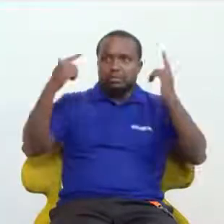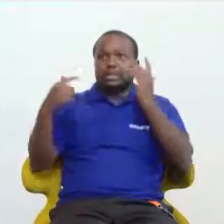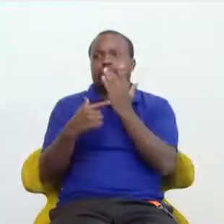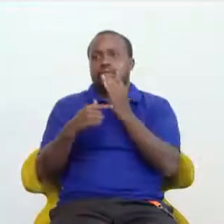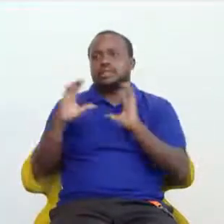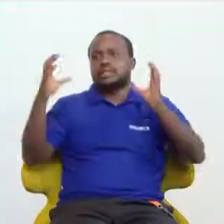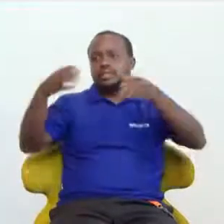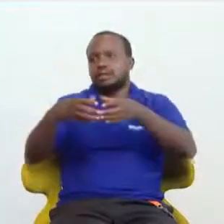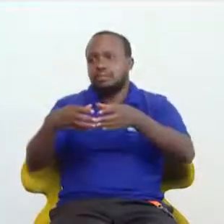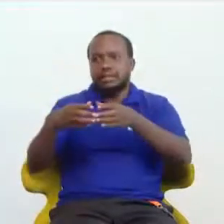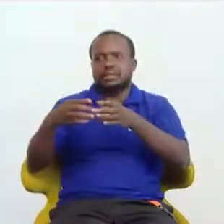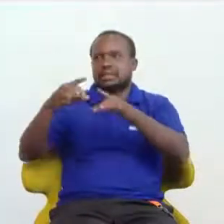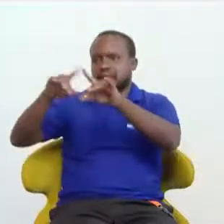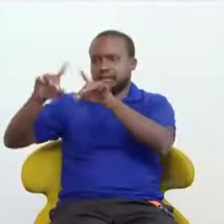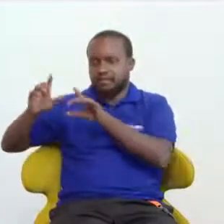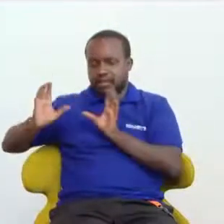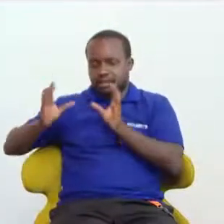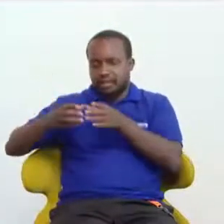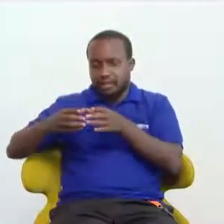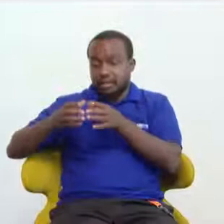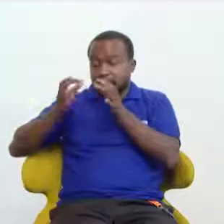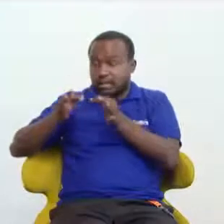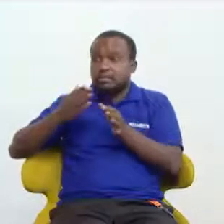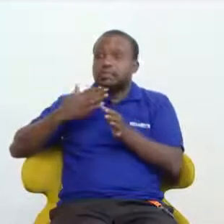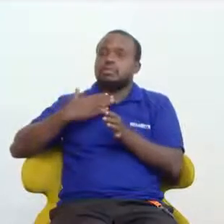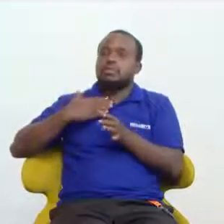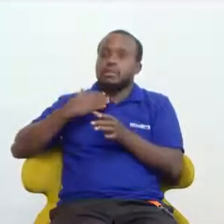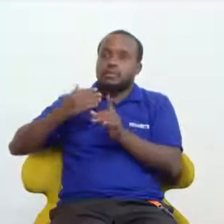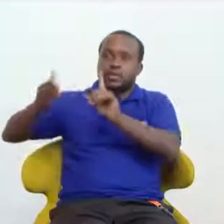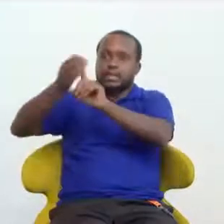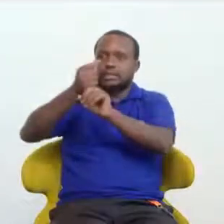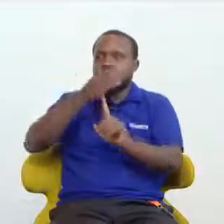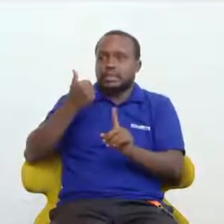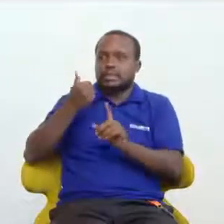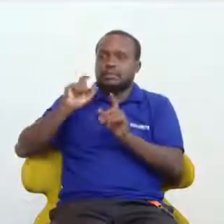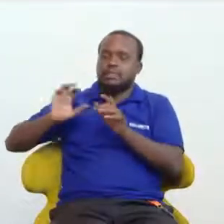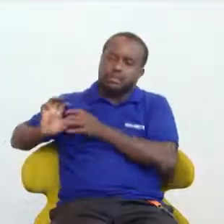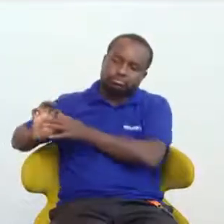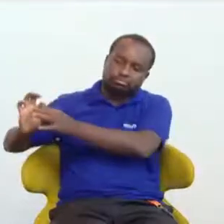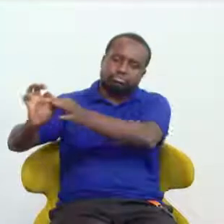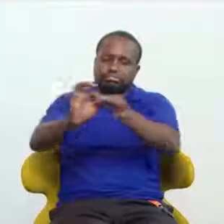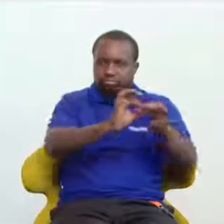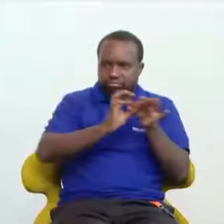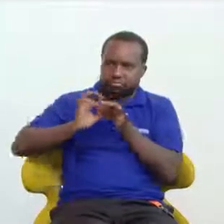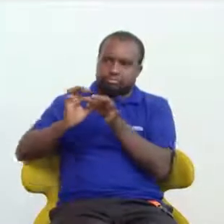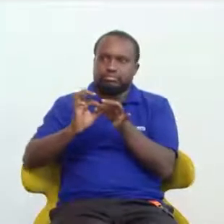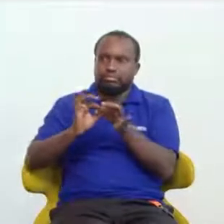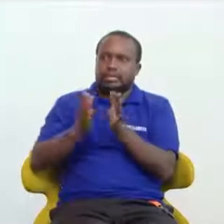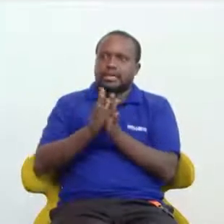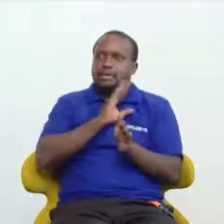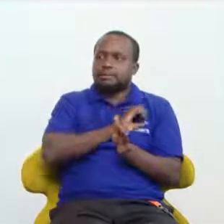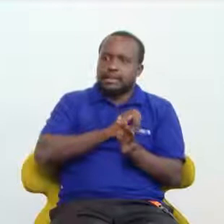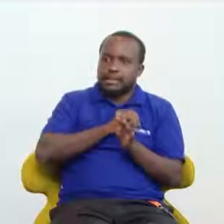the hustlepreneur ethos. But if we're to do this right together, the hustlepreneurs need to learn and be patient with us large